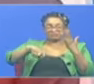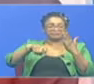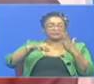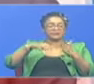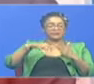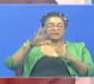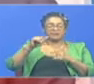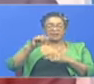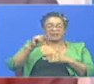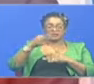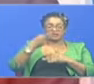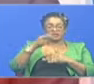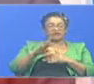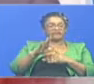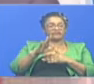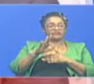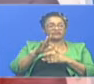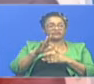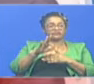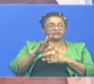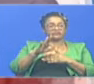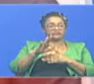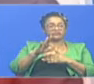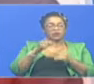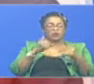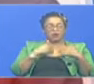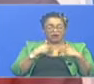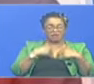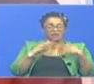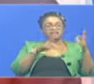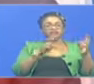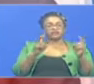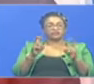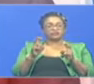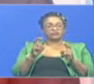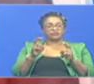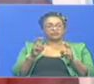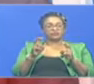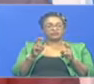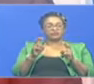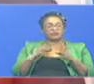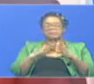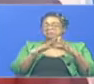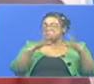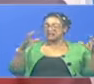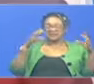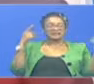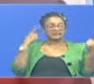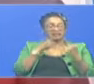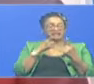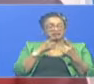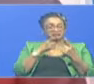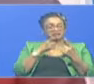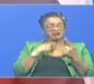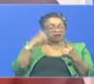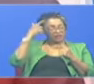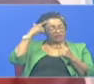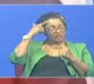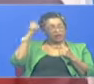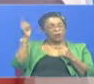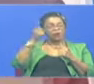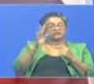NHIF. There is an issue of mass targeting. I think Waziri has already talked